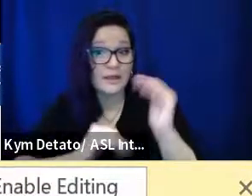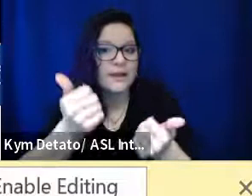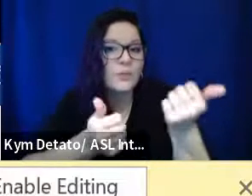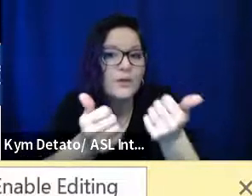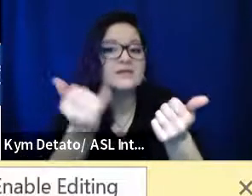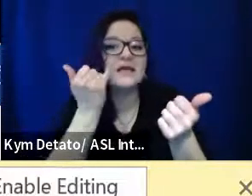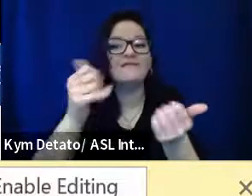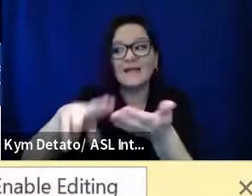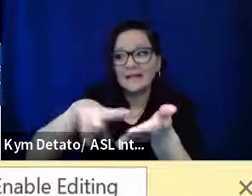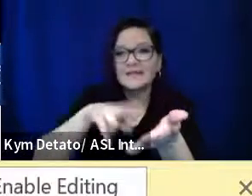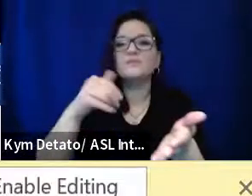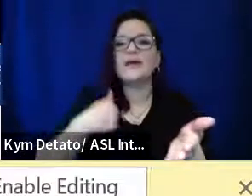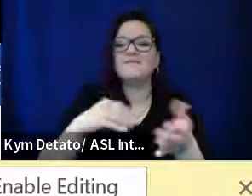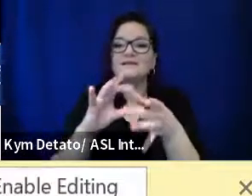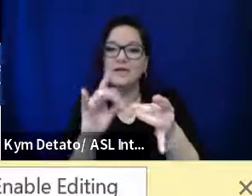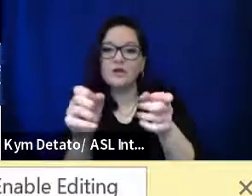on page 5.